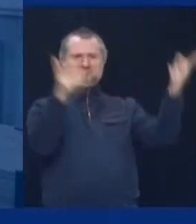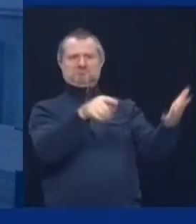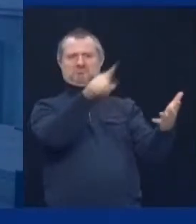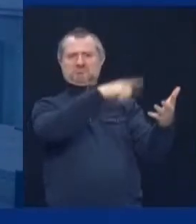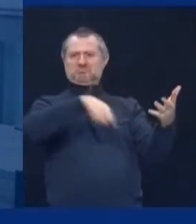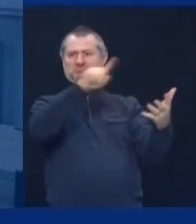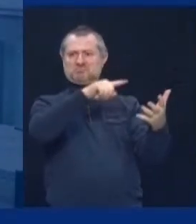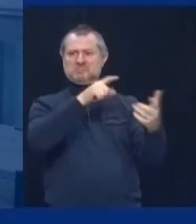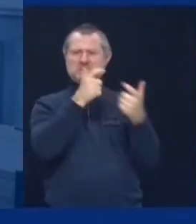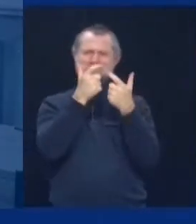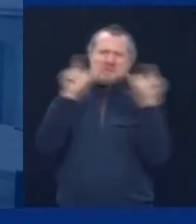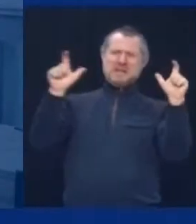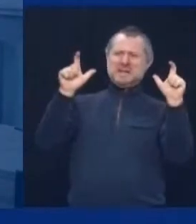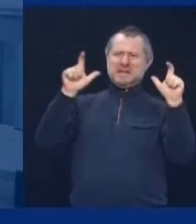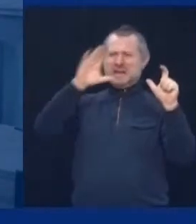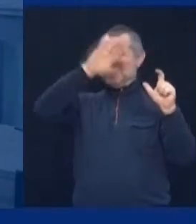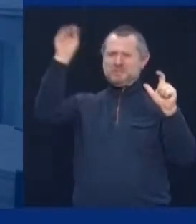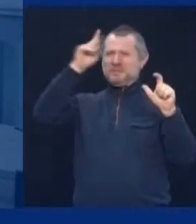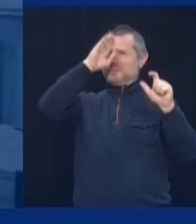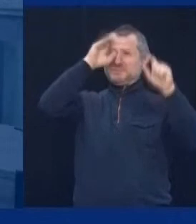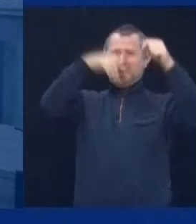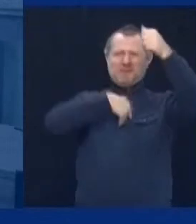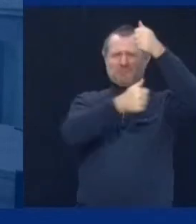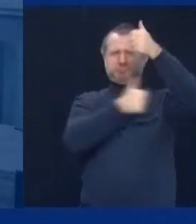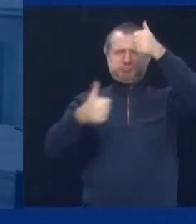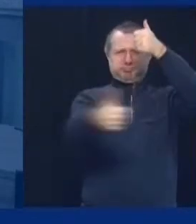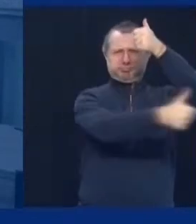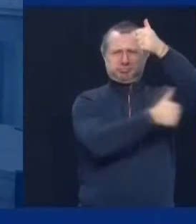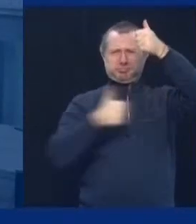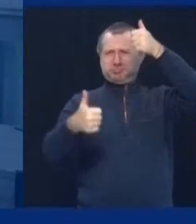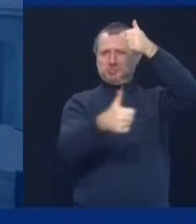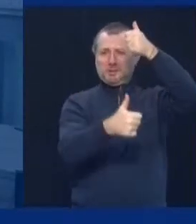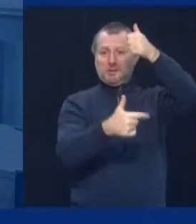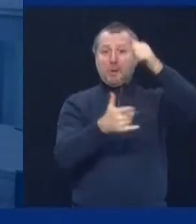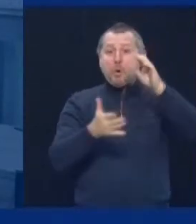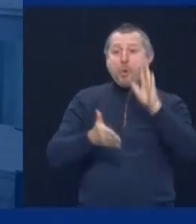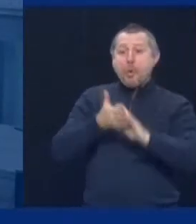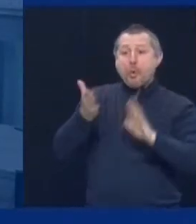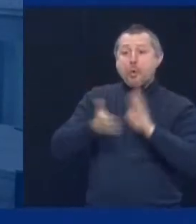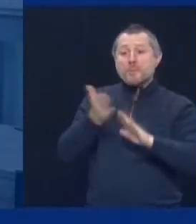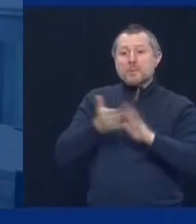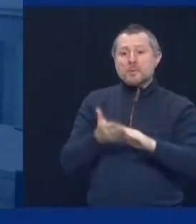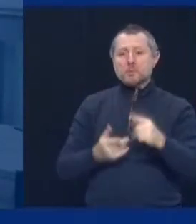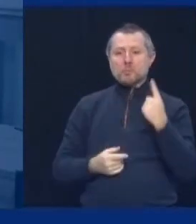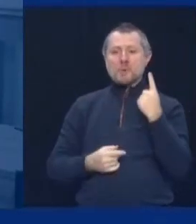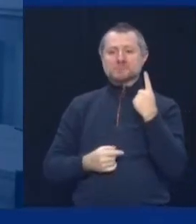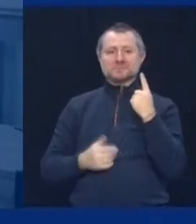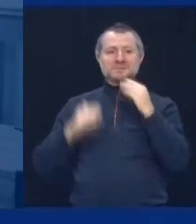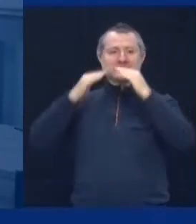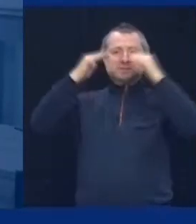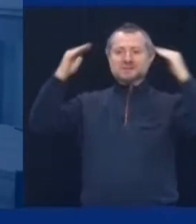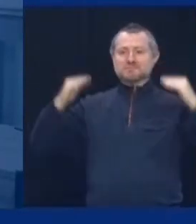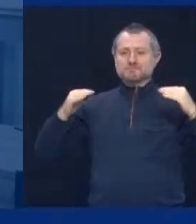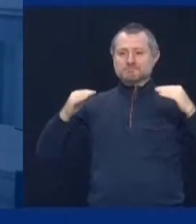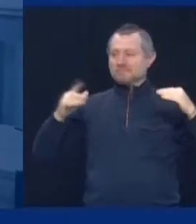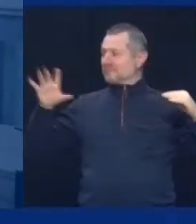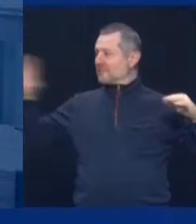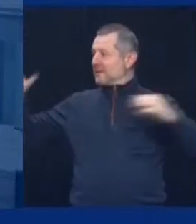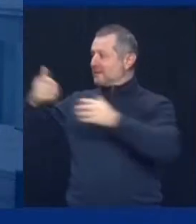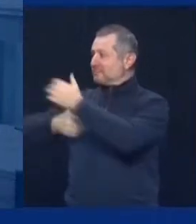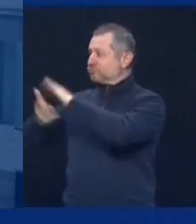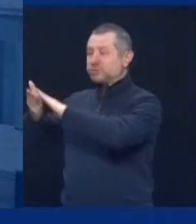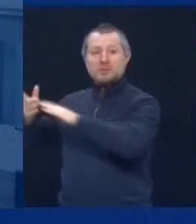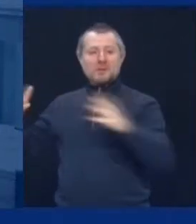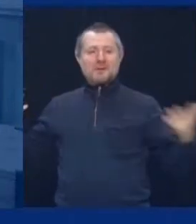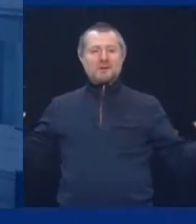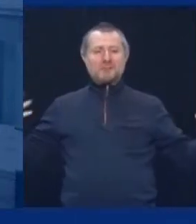30 hospitals. You have to operate as a system. One hospital is an area where you know there's a